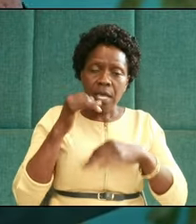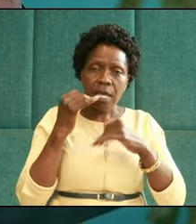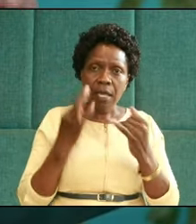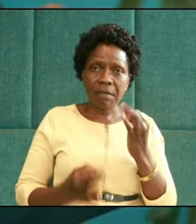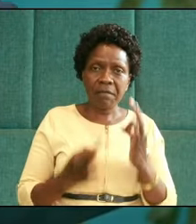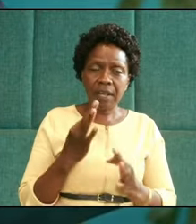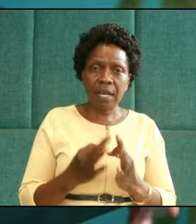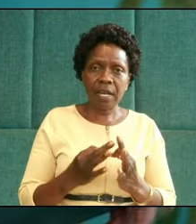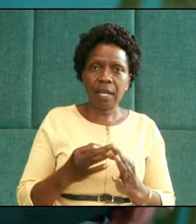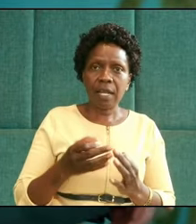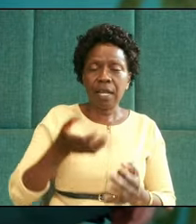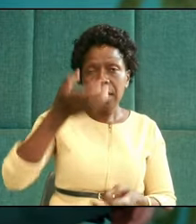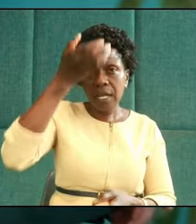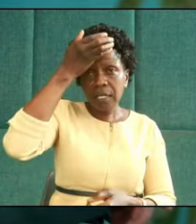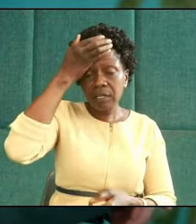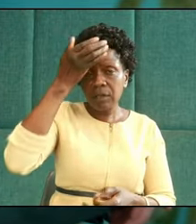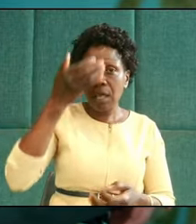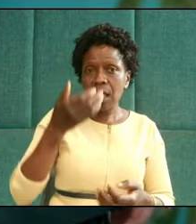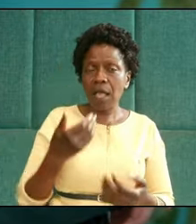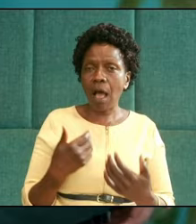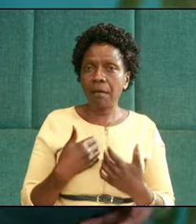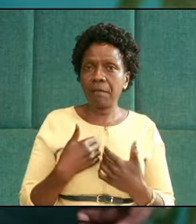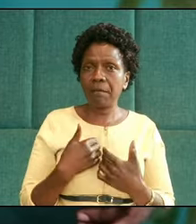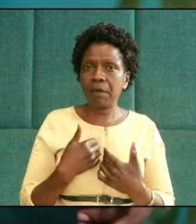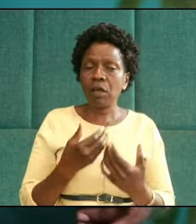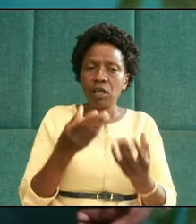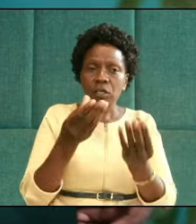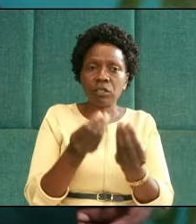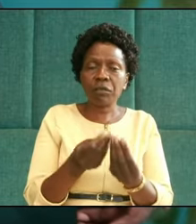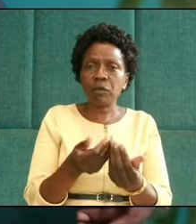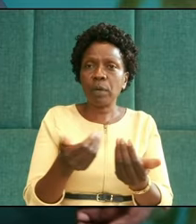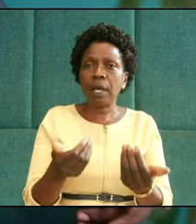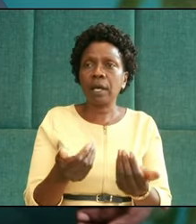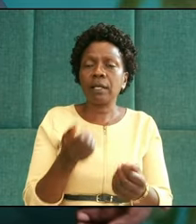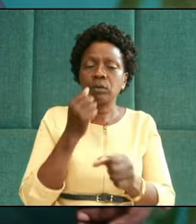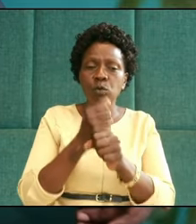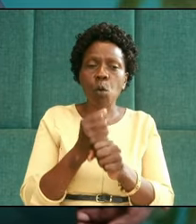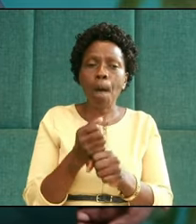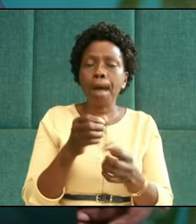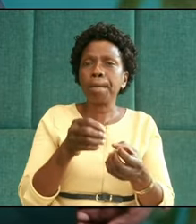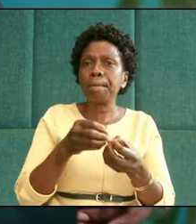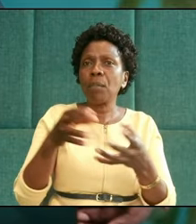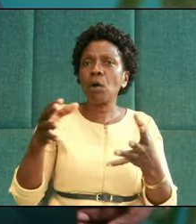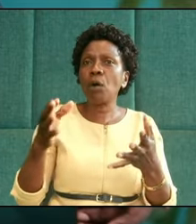have software that can do more accurate